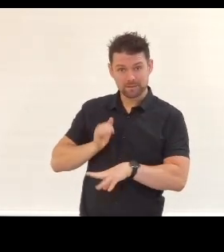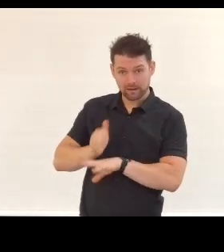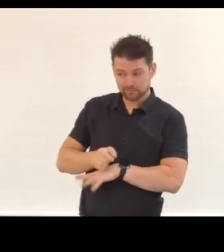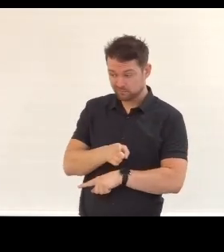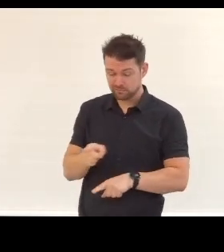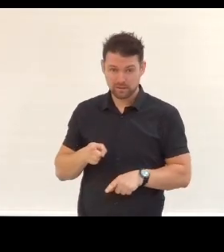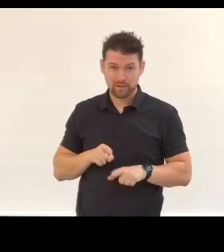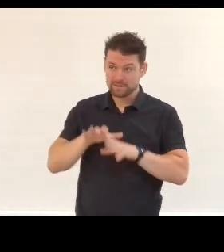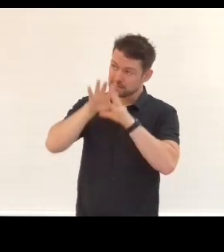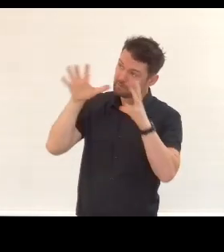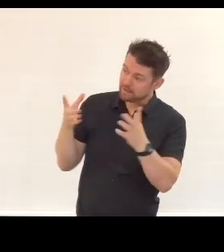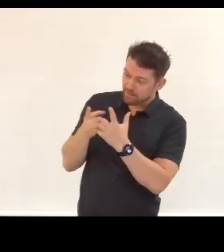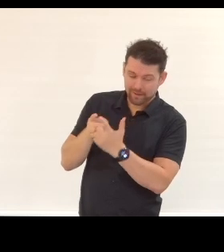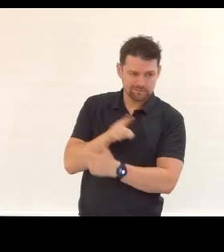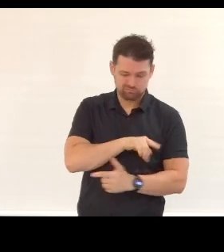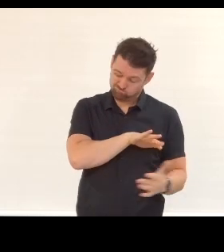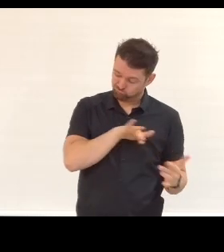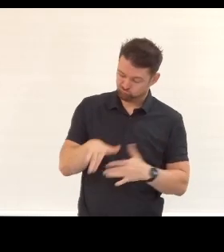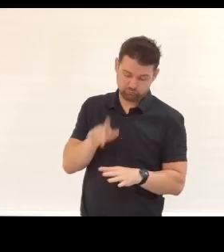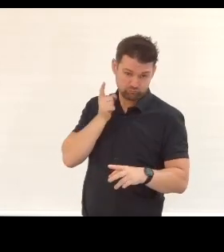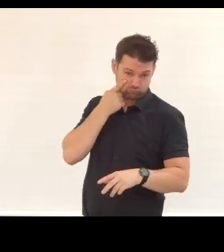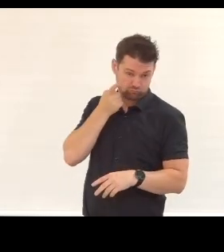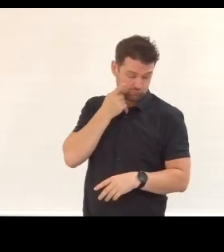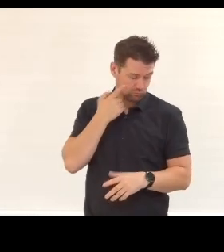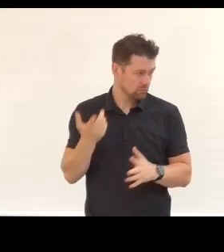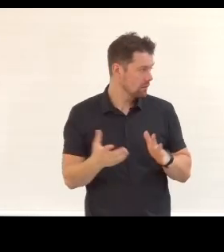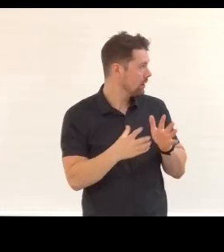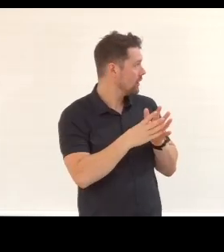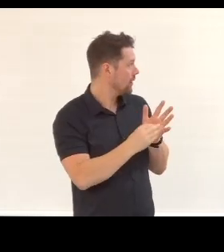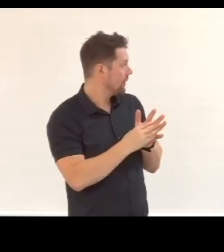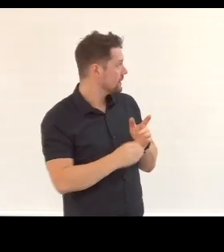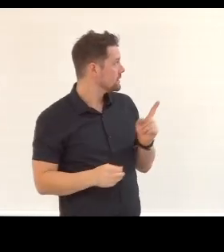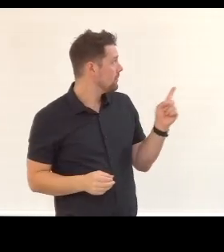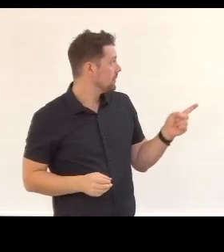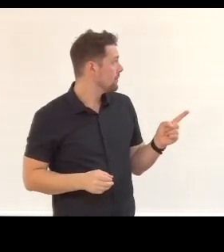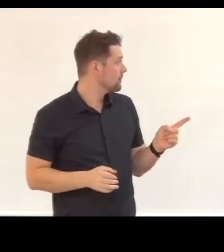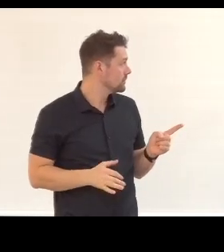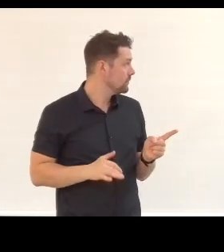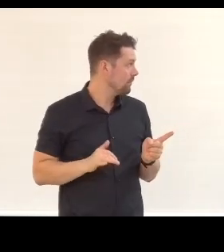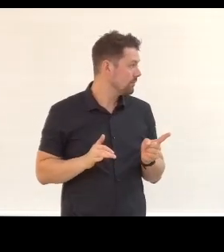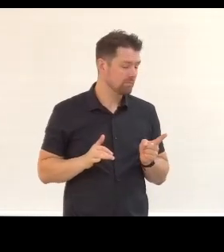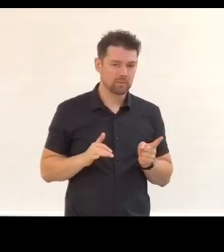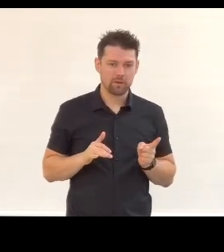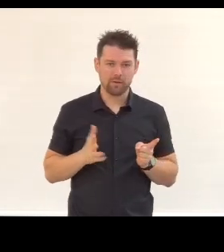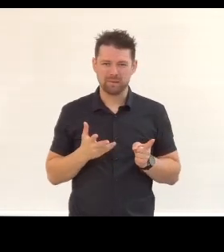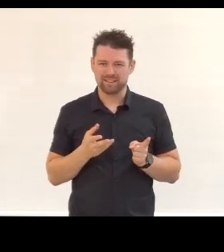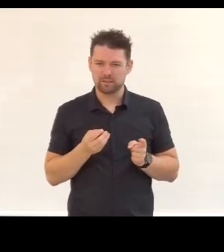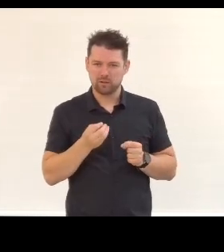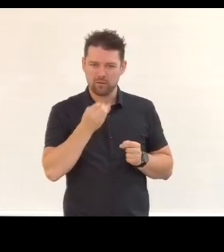space things in general. So, for example, we did let them make moon muffins, so with all dehydrated